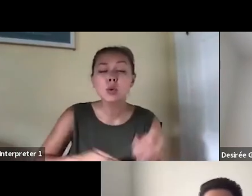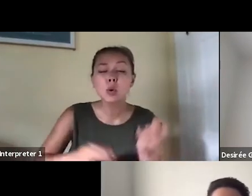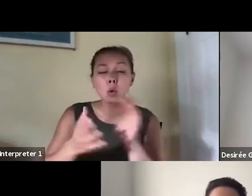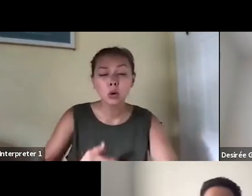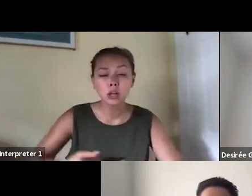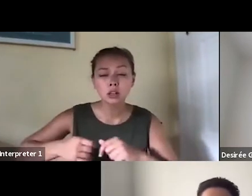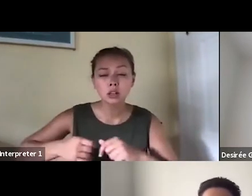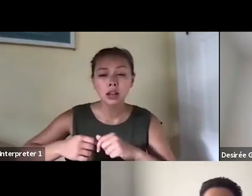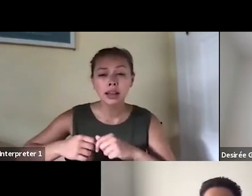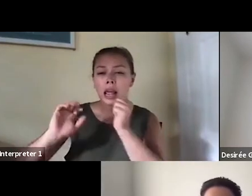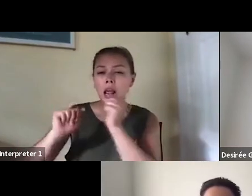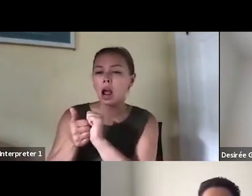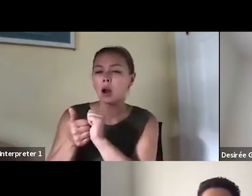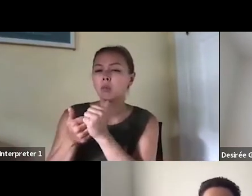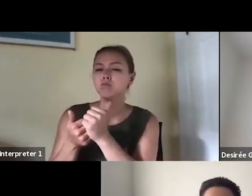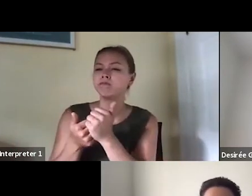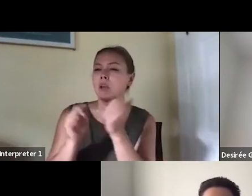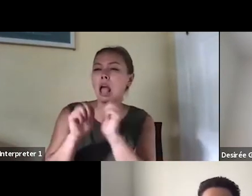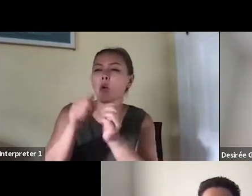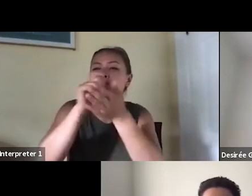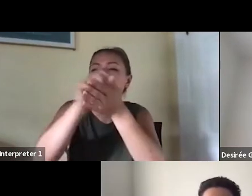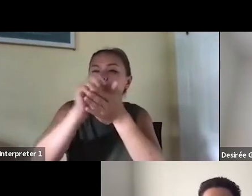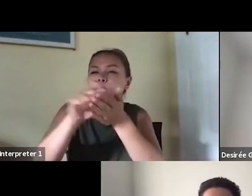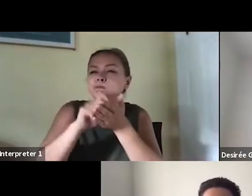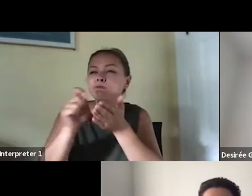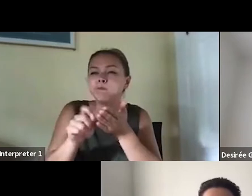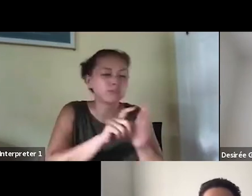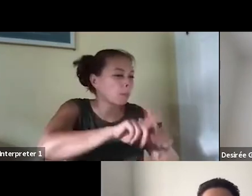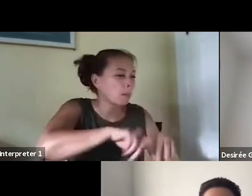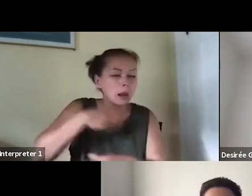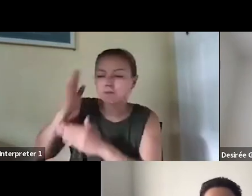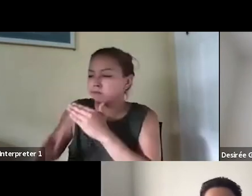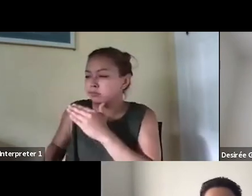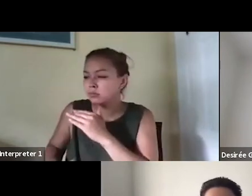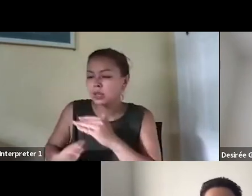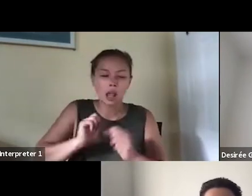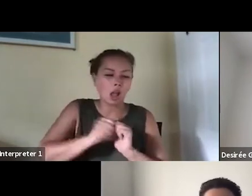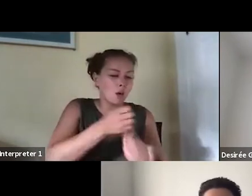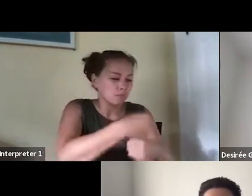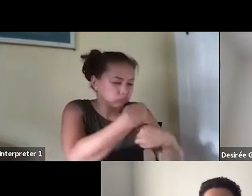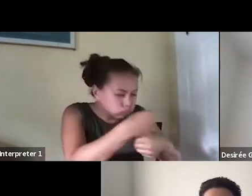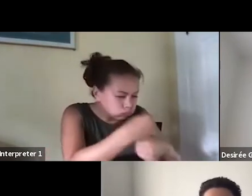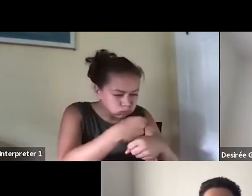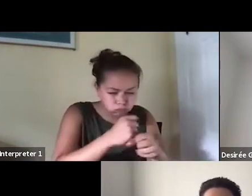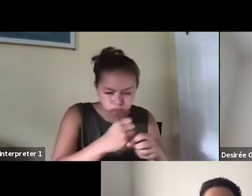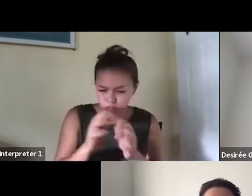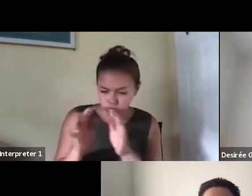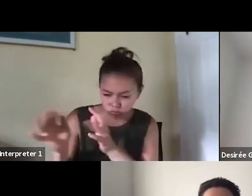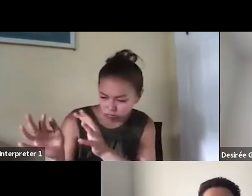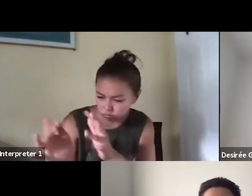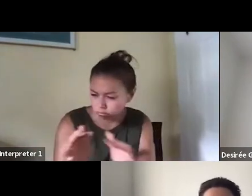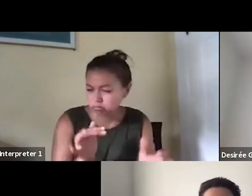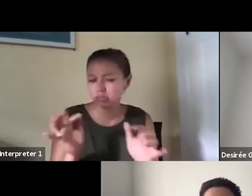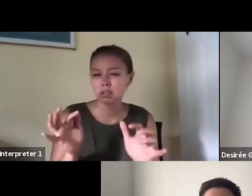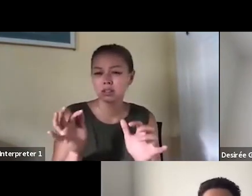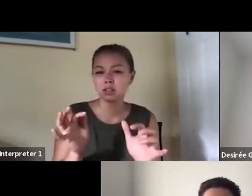we tell it, the way we write, our collaboration, our production, and doing it in a way that centers